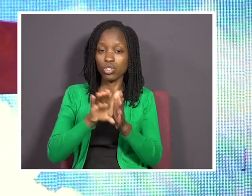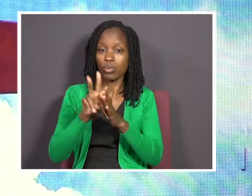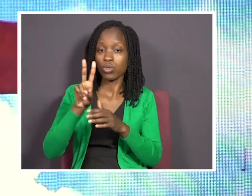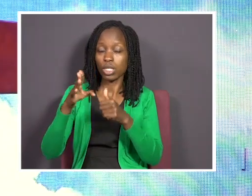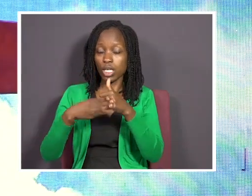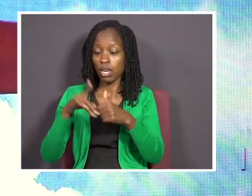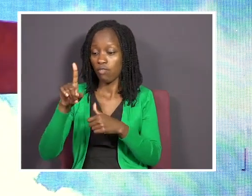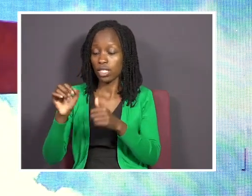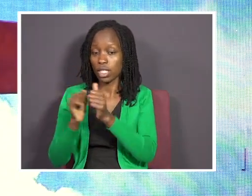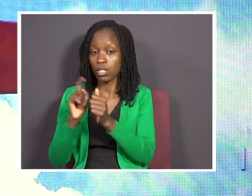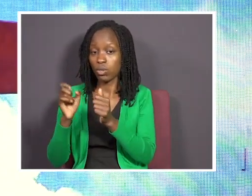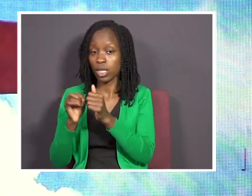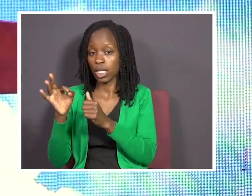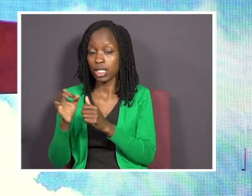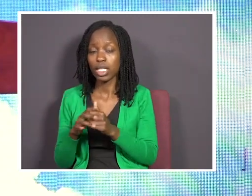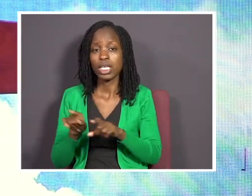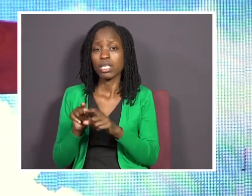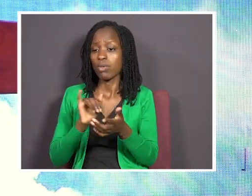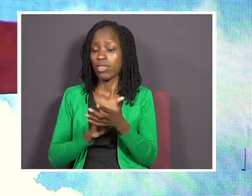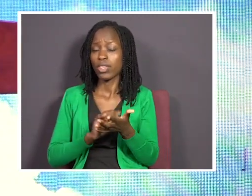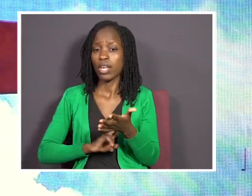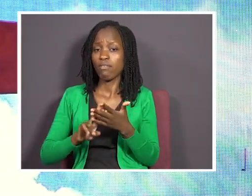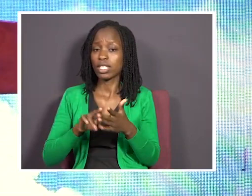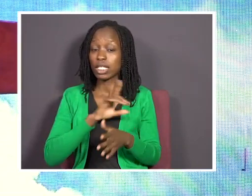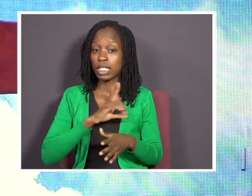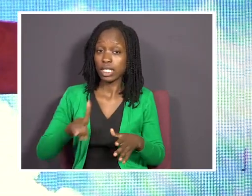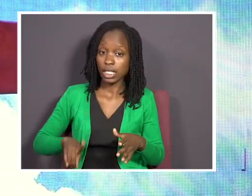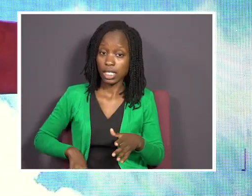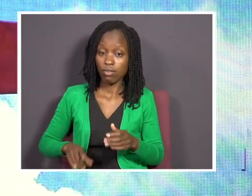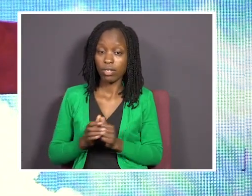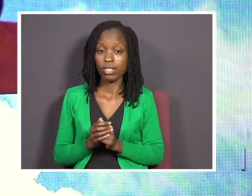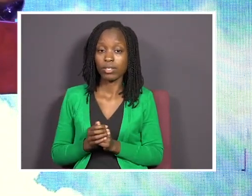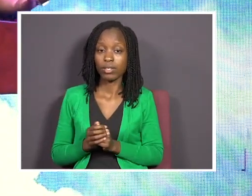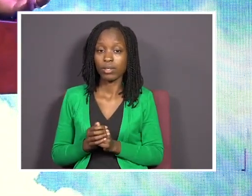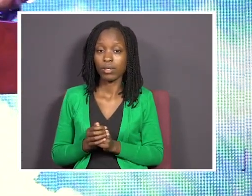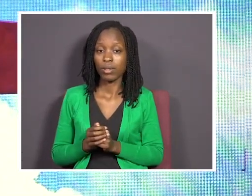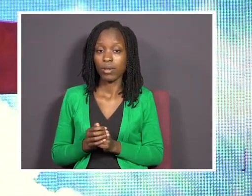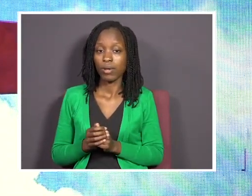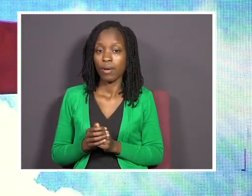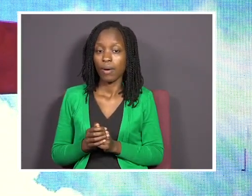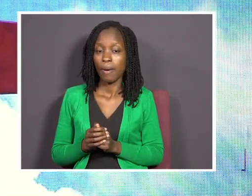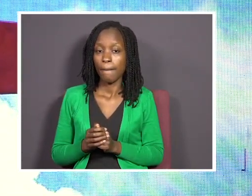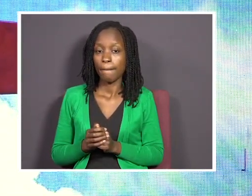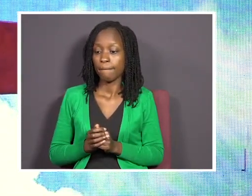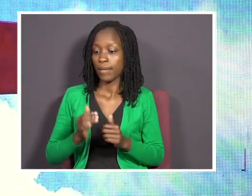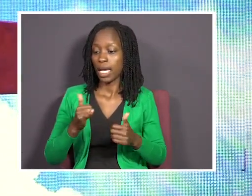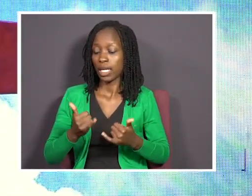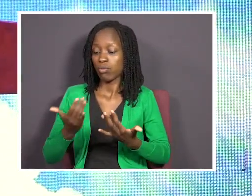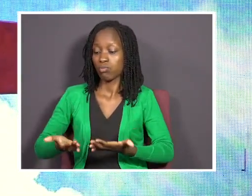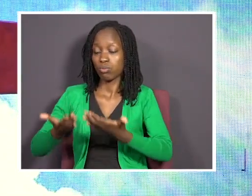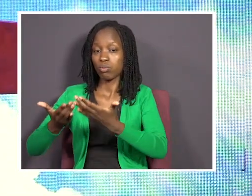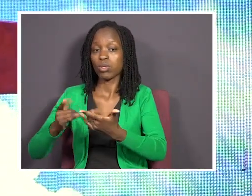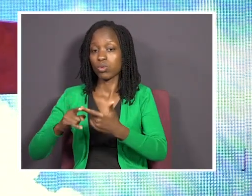verse 10 to 13. In this passage, David is coming to the end of his rule. He is handing